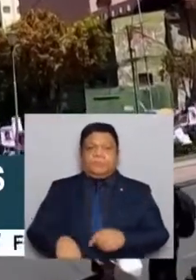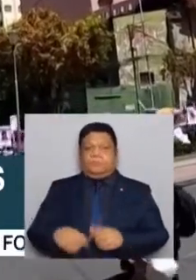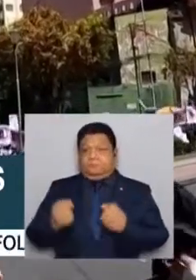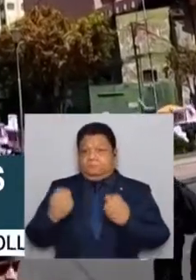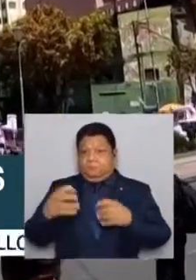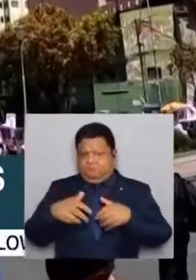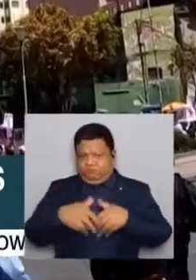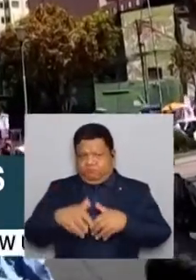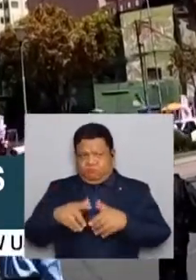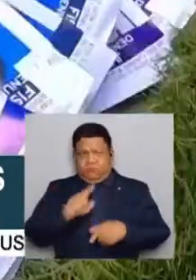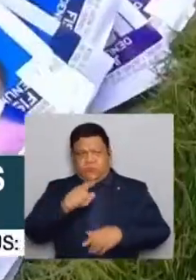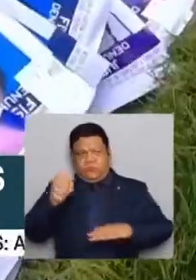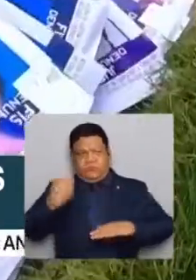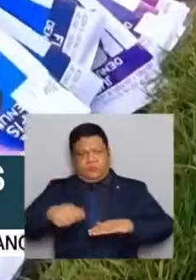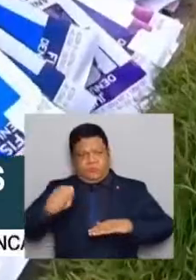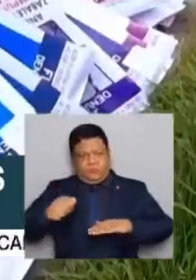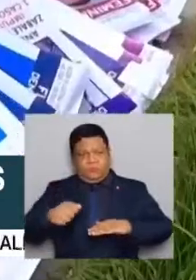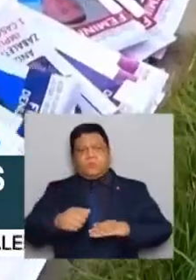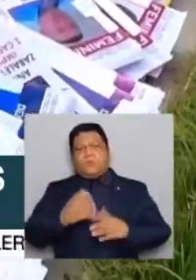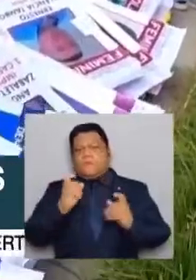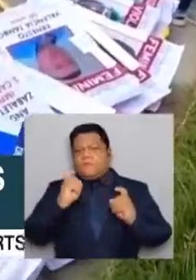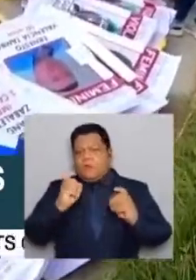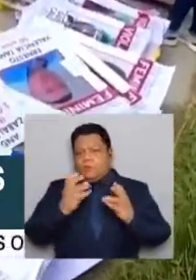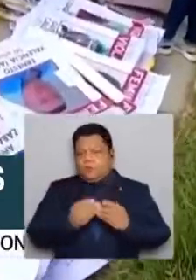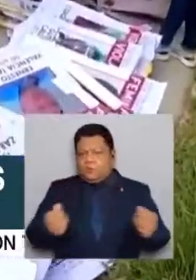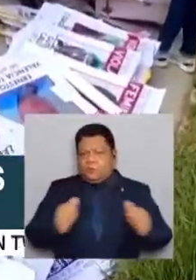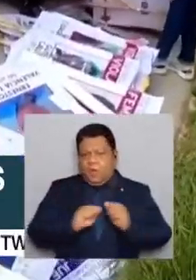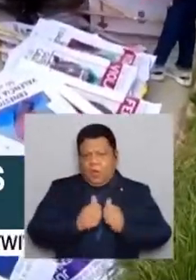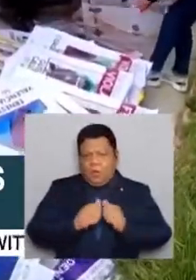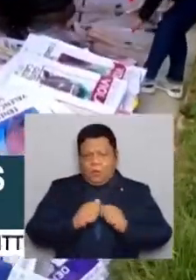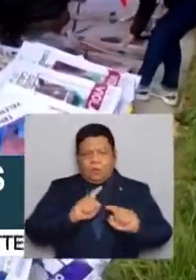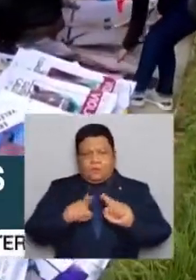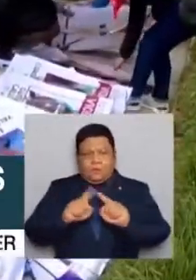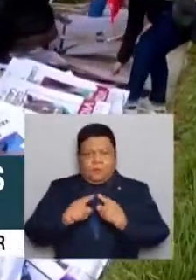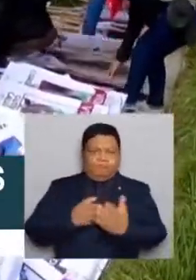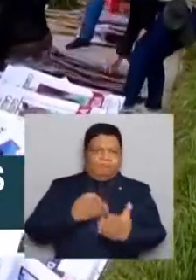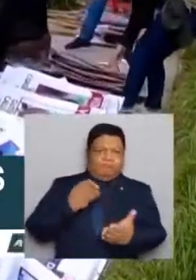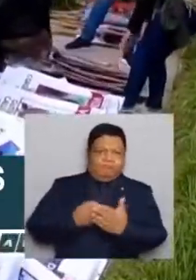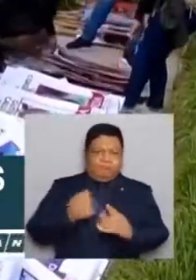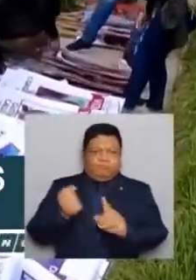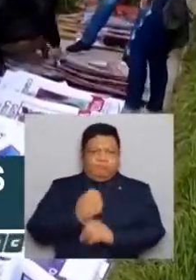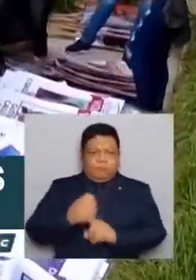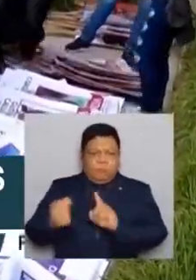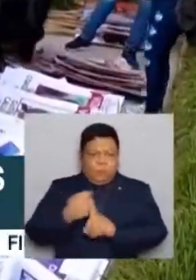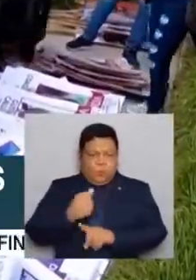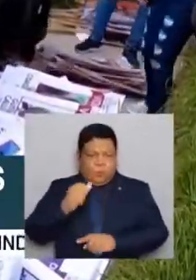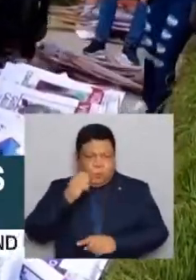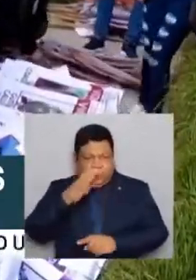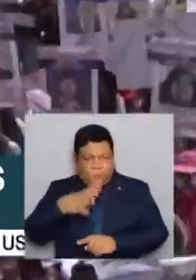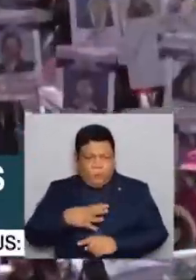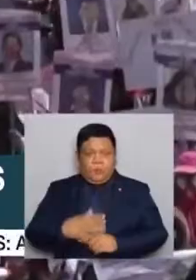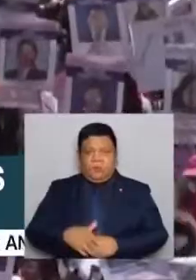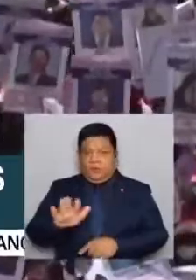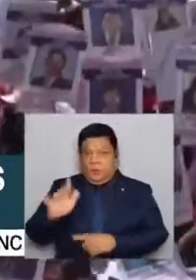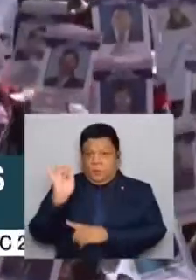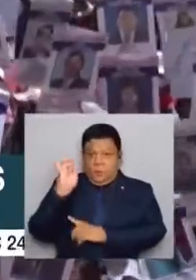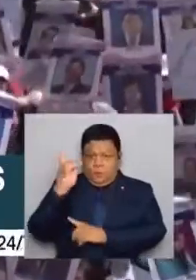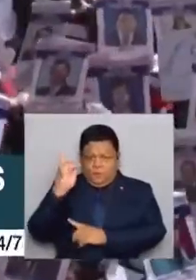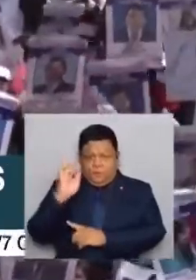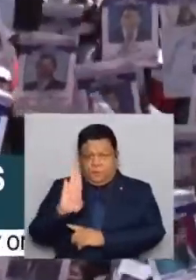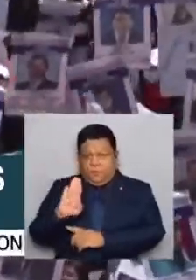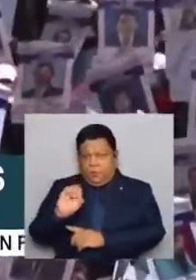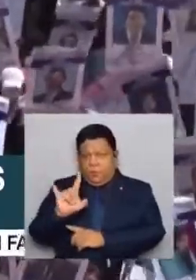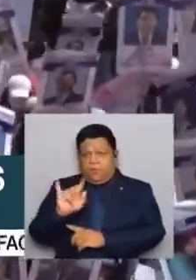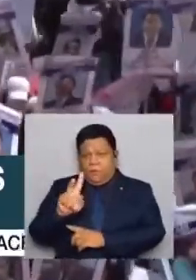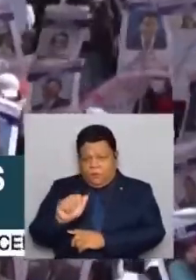building, calling for a speedier resolution of cases of violence against women. Bolivia has one of South America's highest rates of